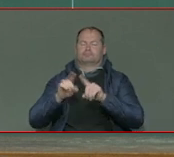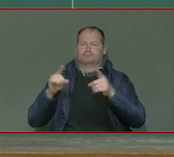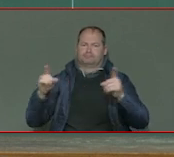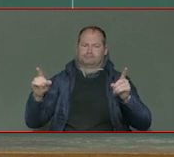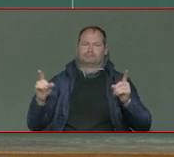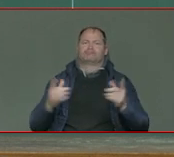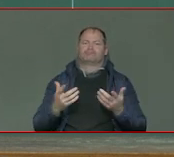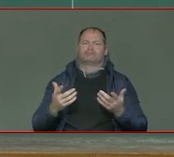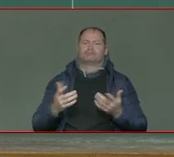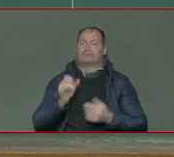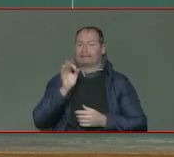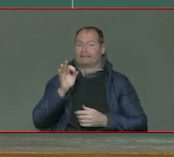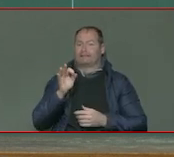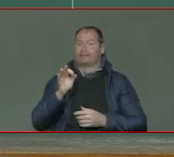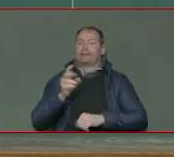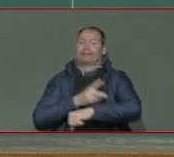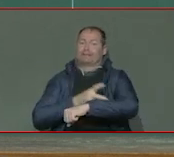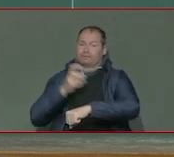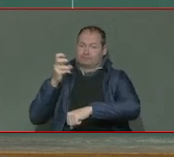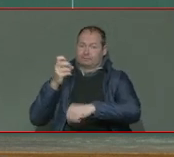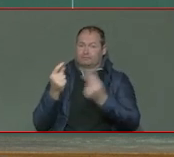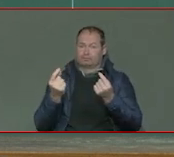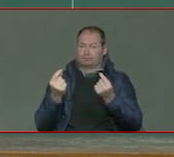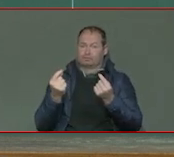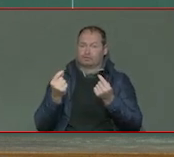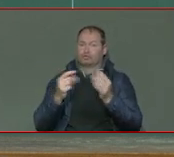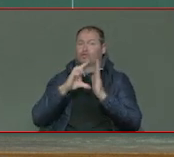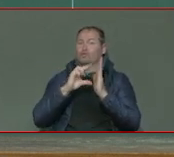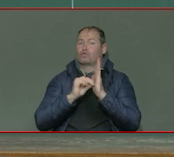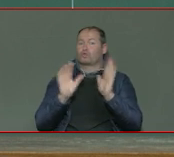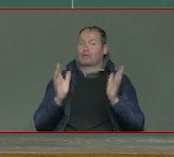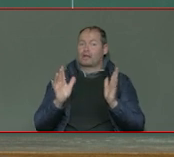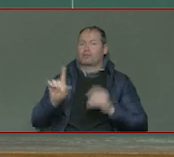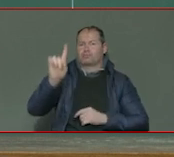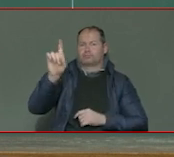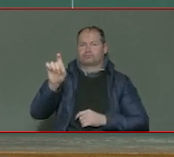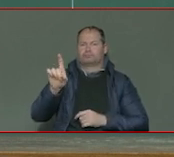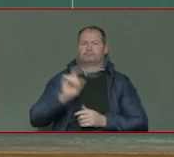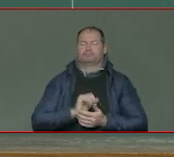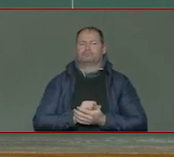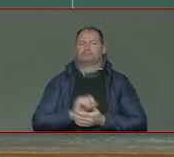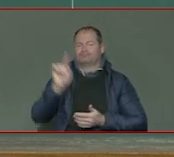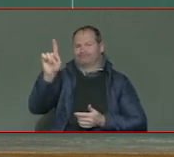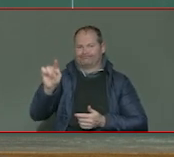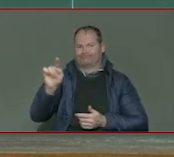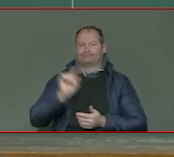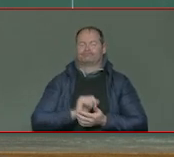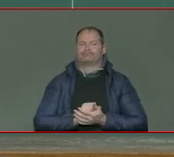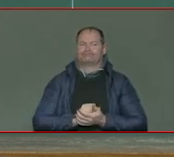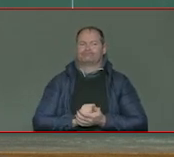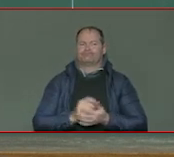notation for the derivative. And what is the rule that I need to apply? The exponent times the